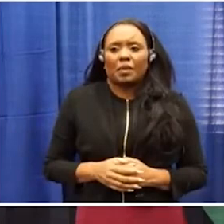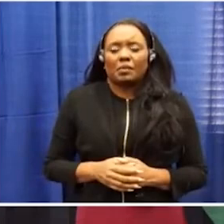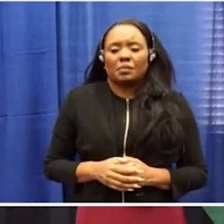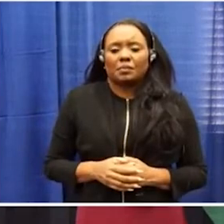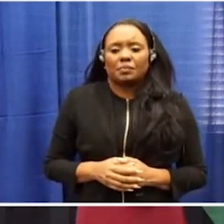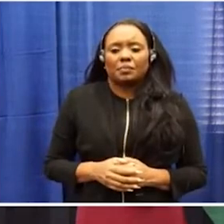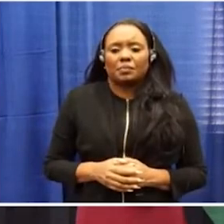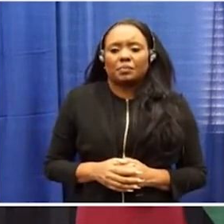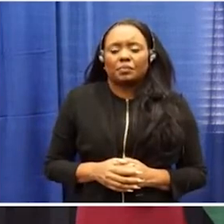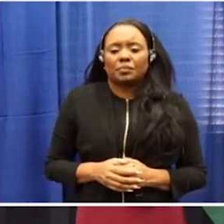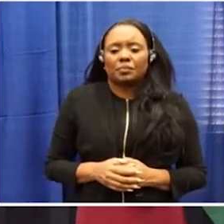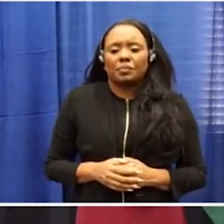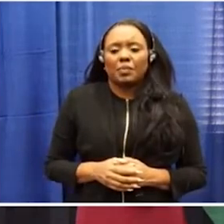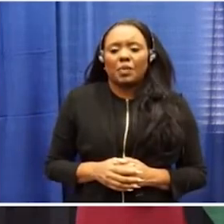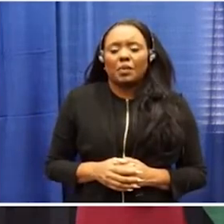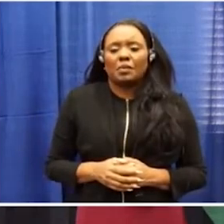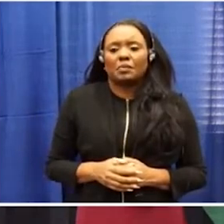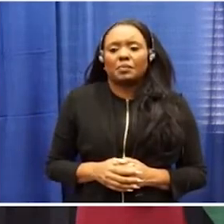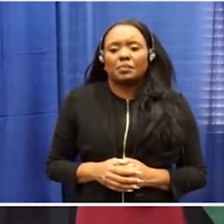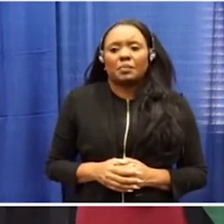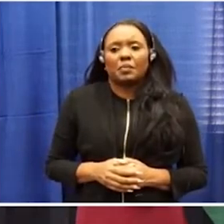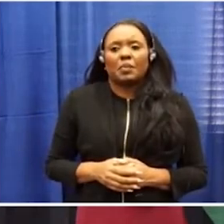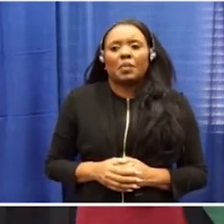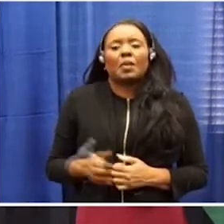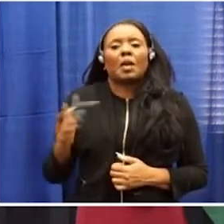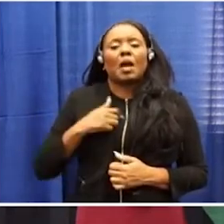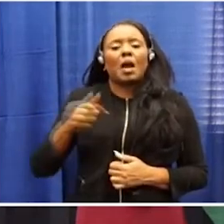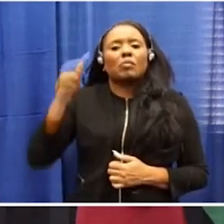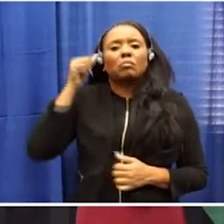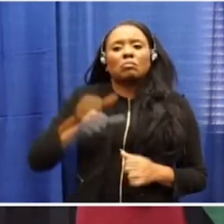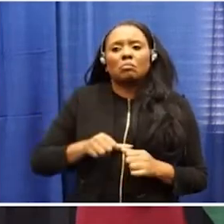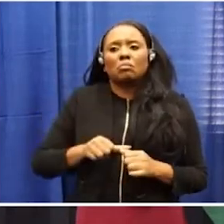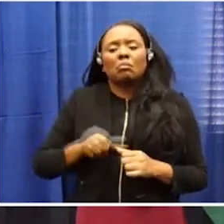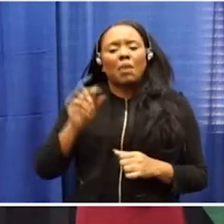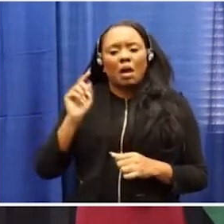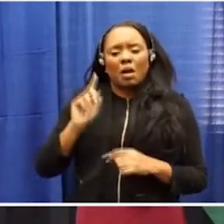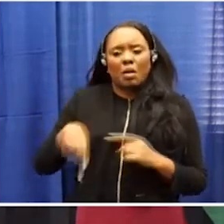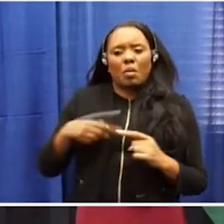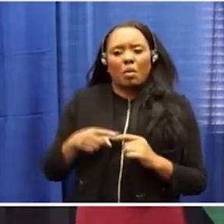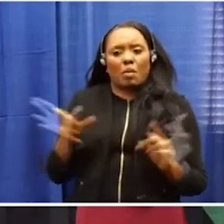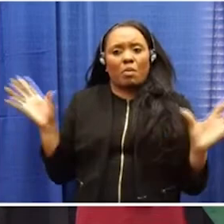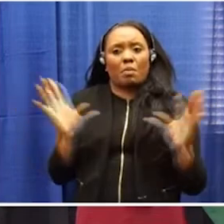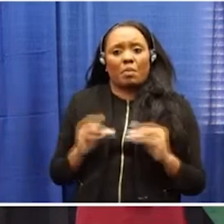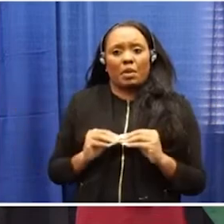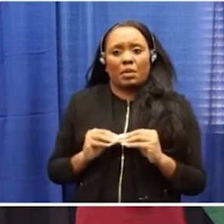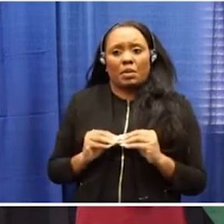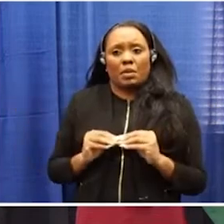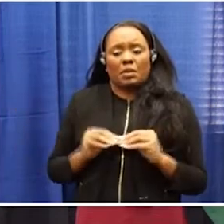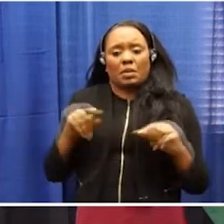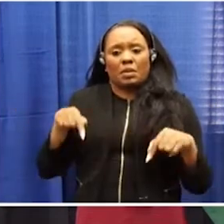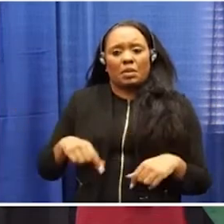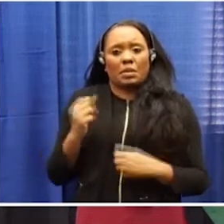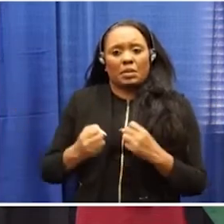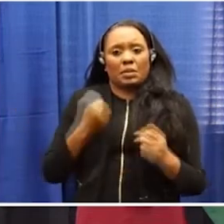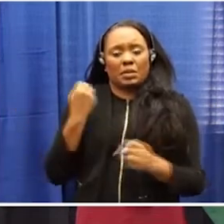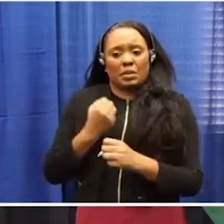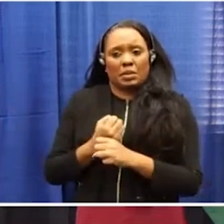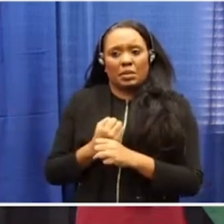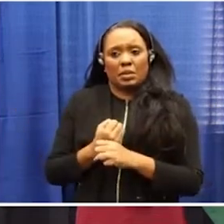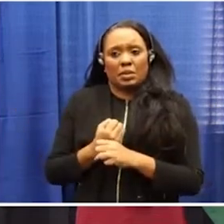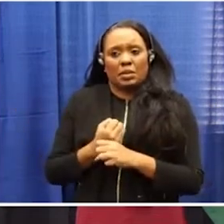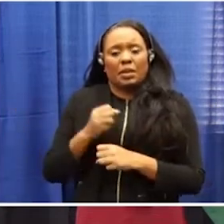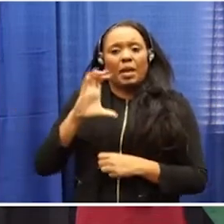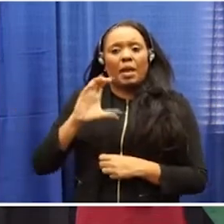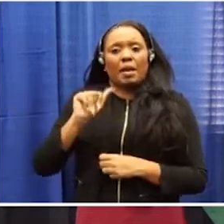I would like to recall the statement of CARICOM during the Summit of the Americas earlier this year in